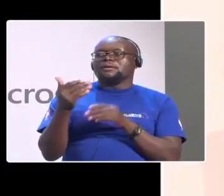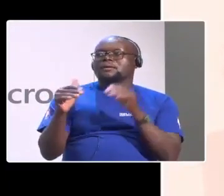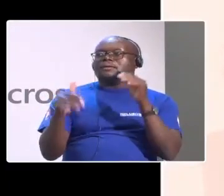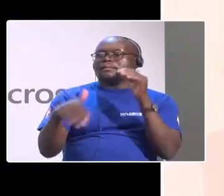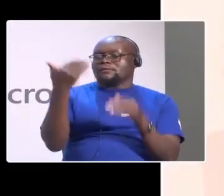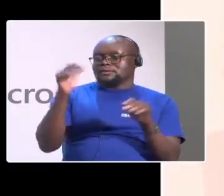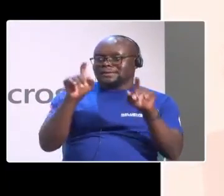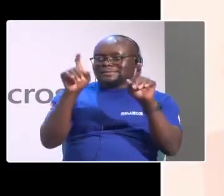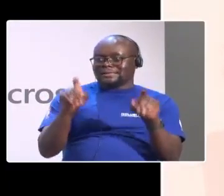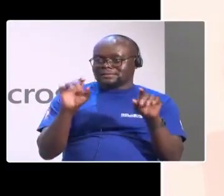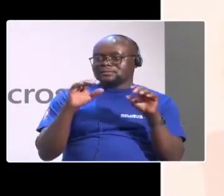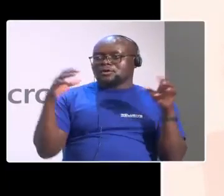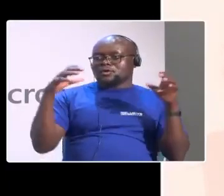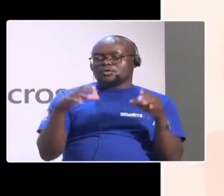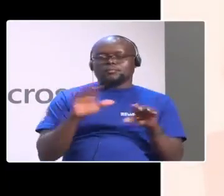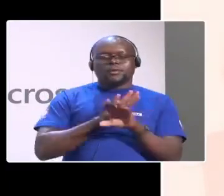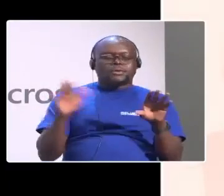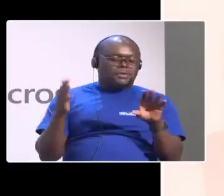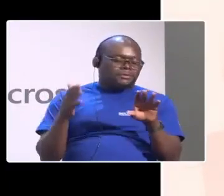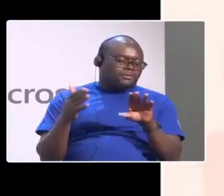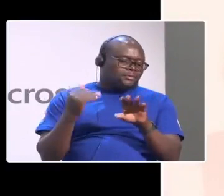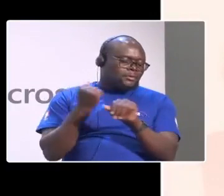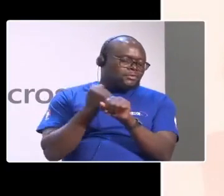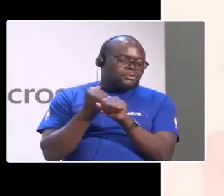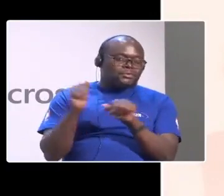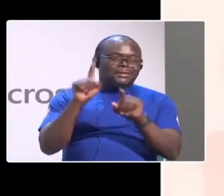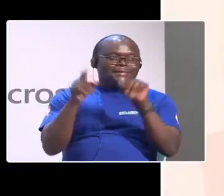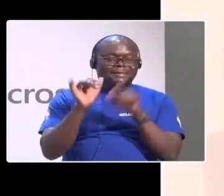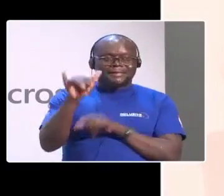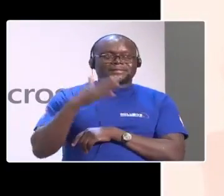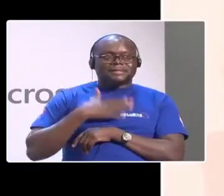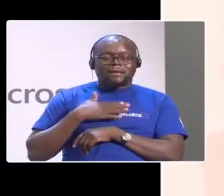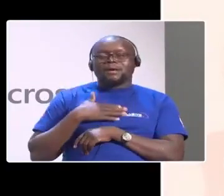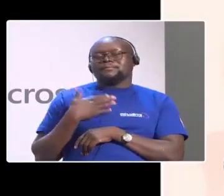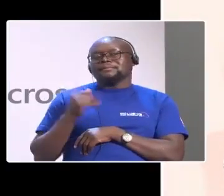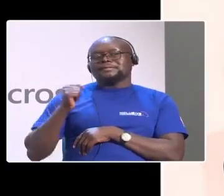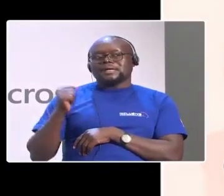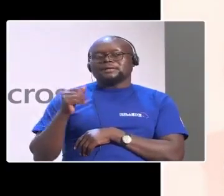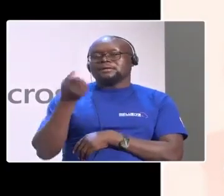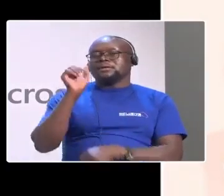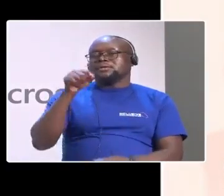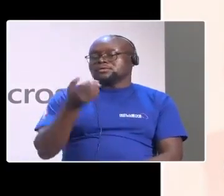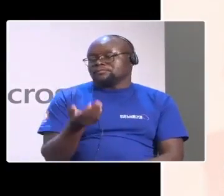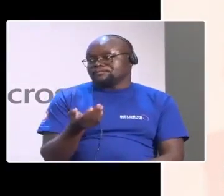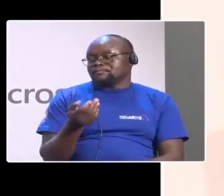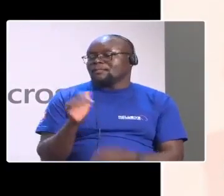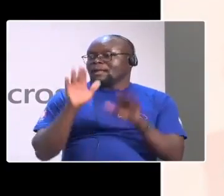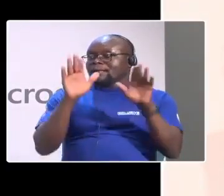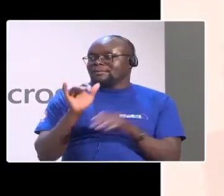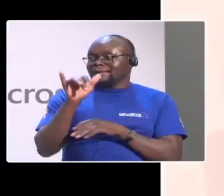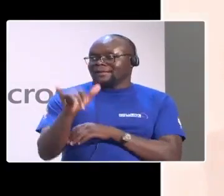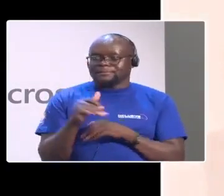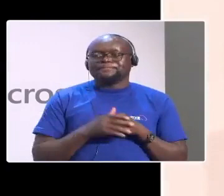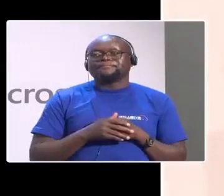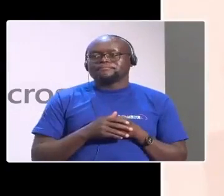testing group. We don't grade the exams. That's off-site. So again, it's important